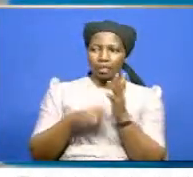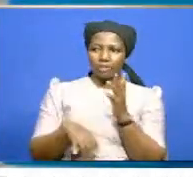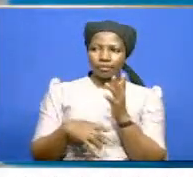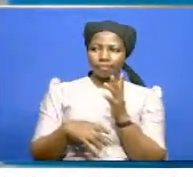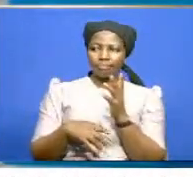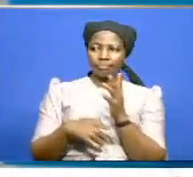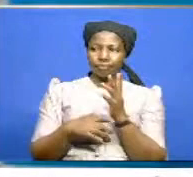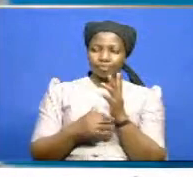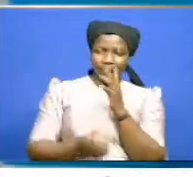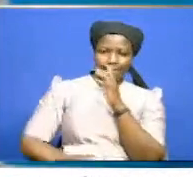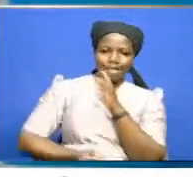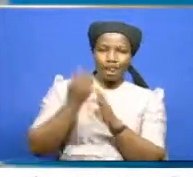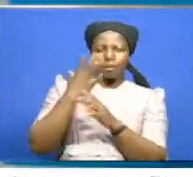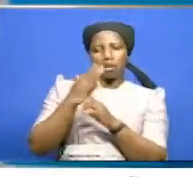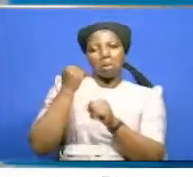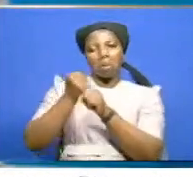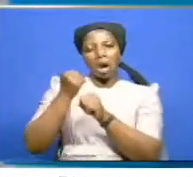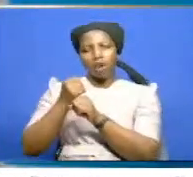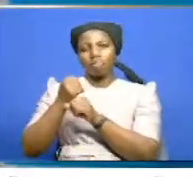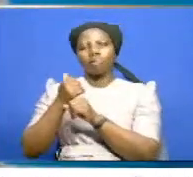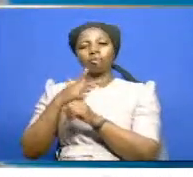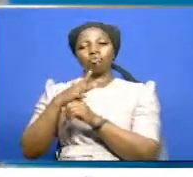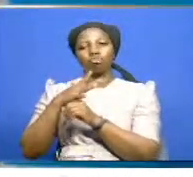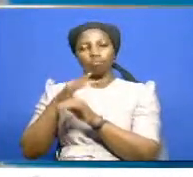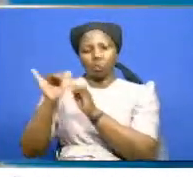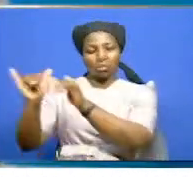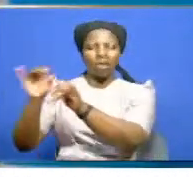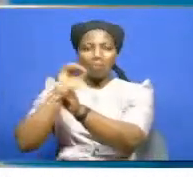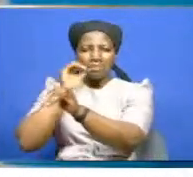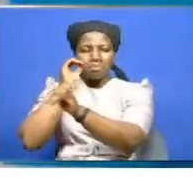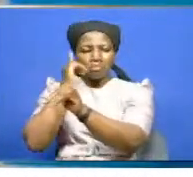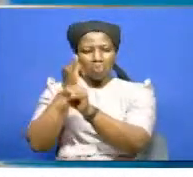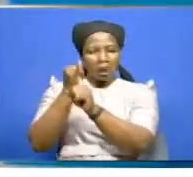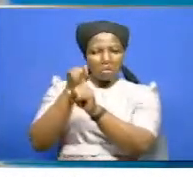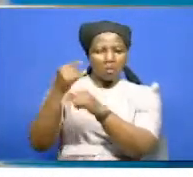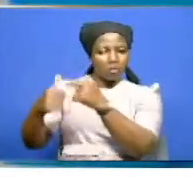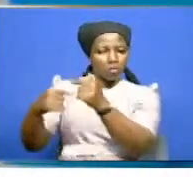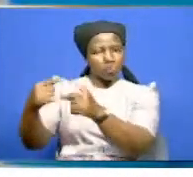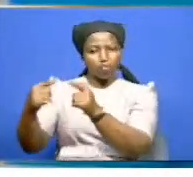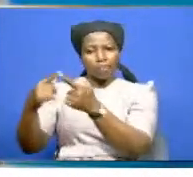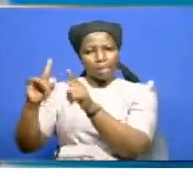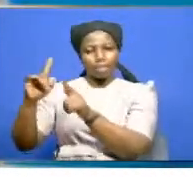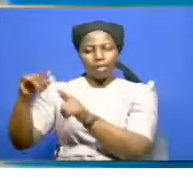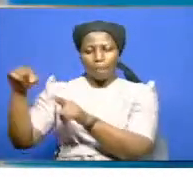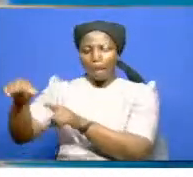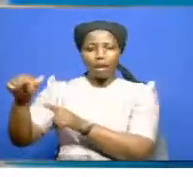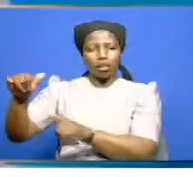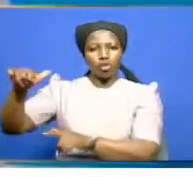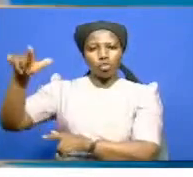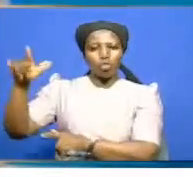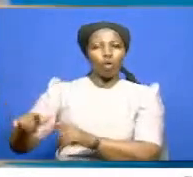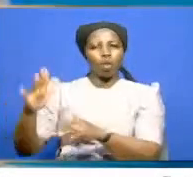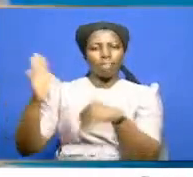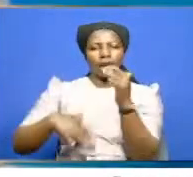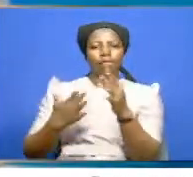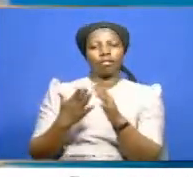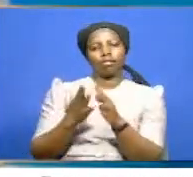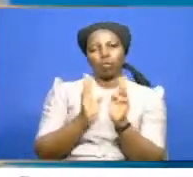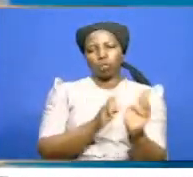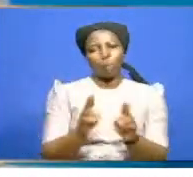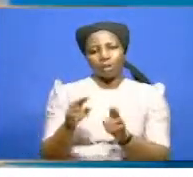a work from home salary package that was lower than the previous package. So those we need